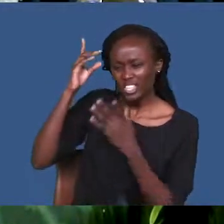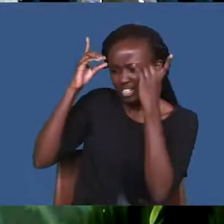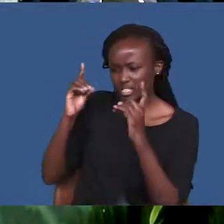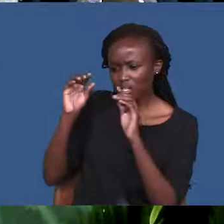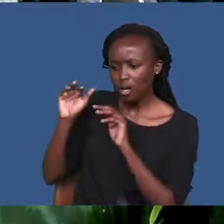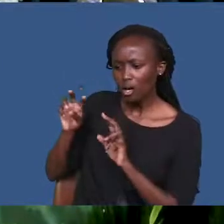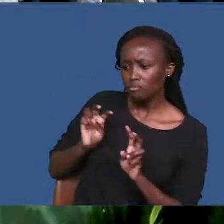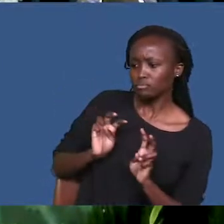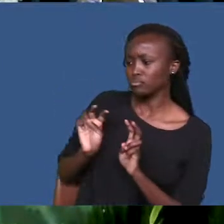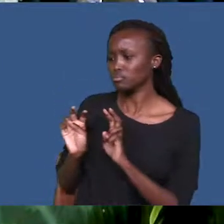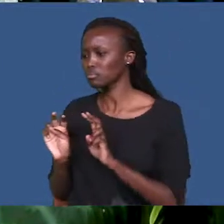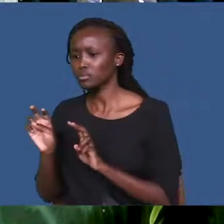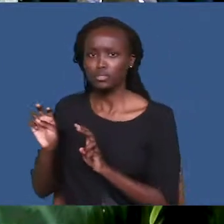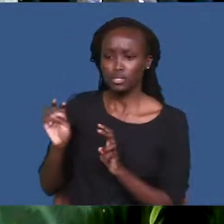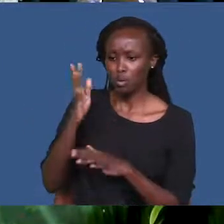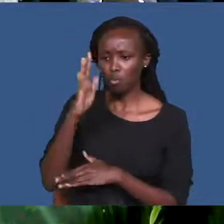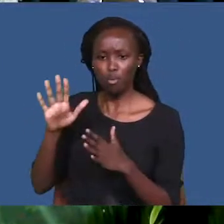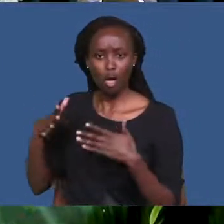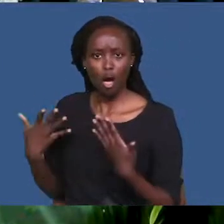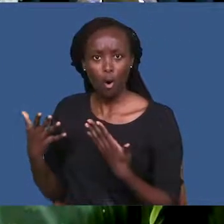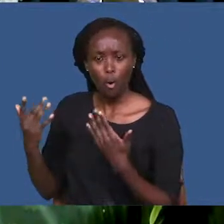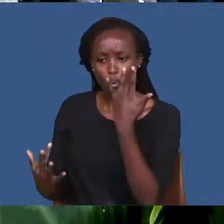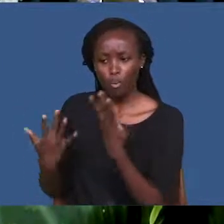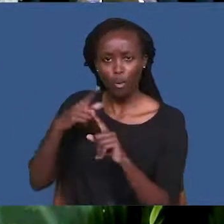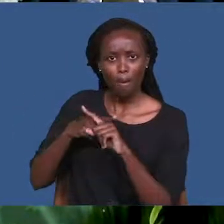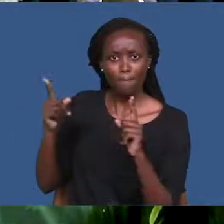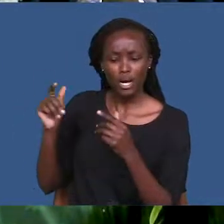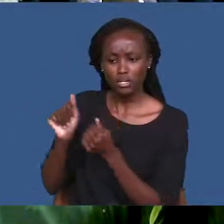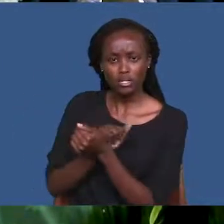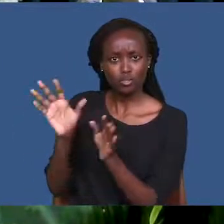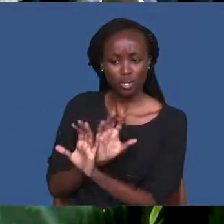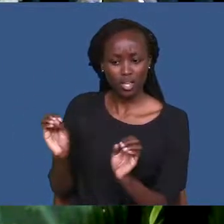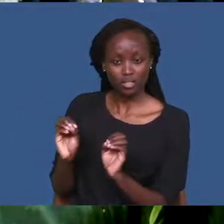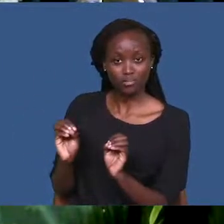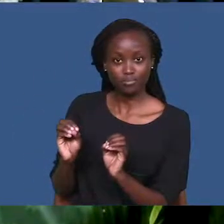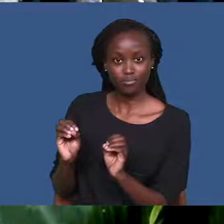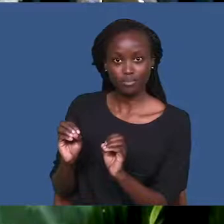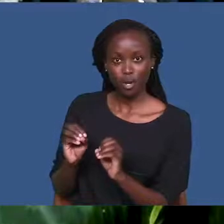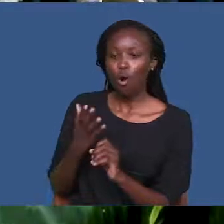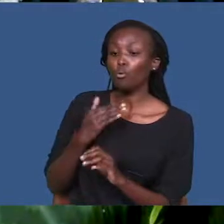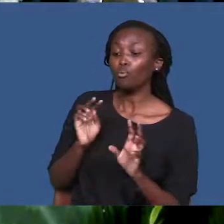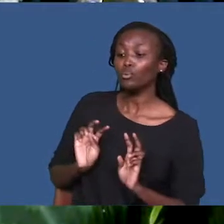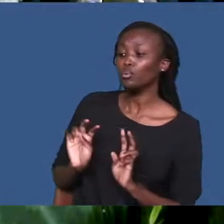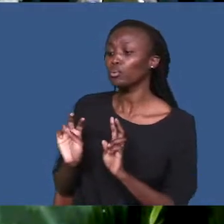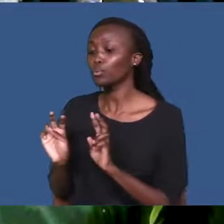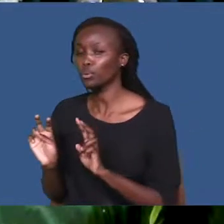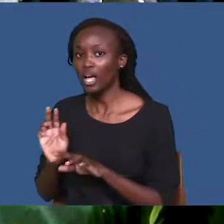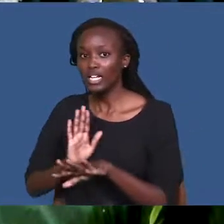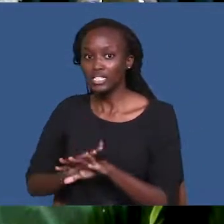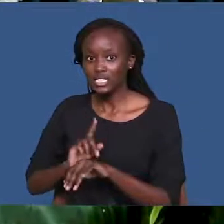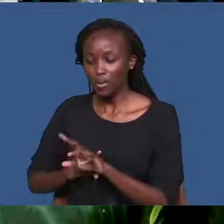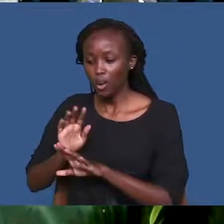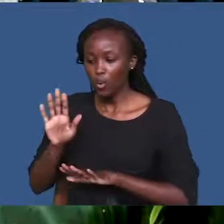was not being consumed. Moses was over to find out the mystery. As he approached the